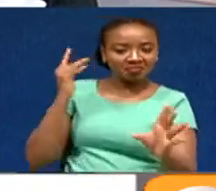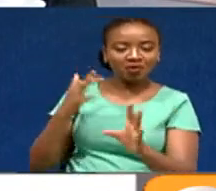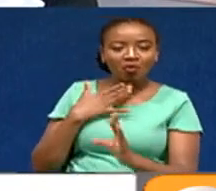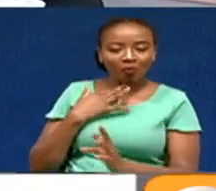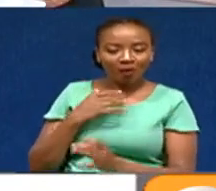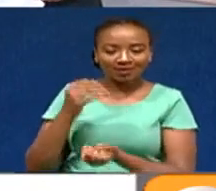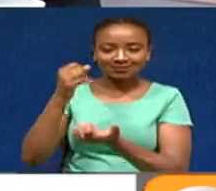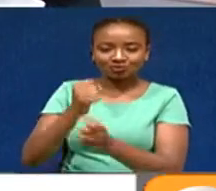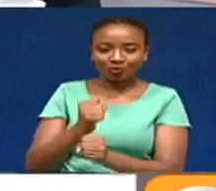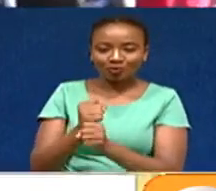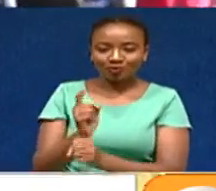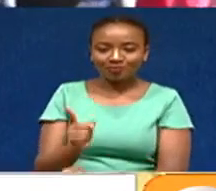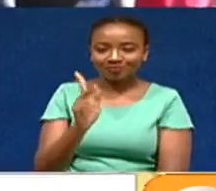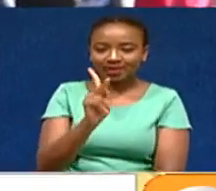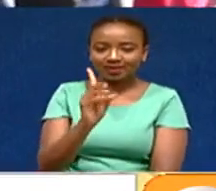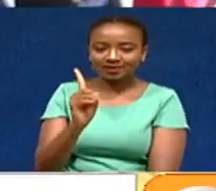country.